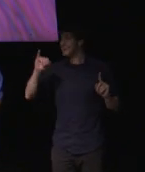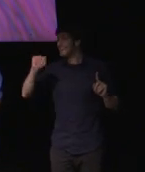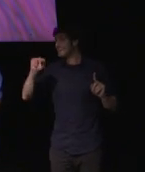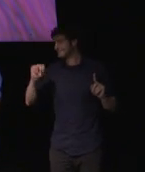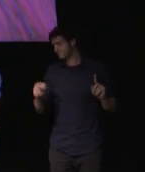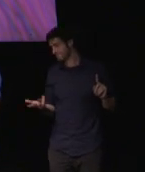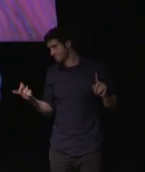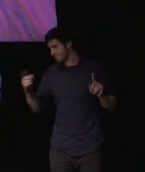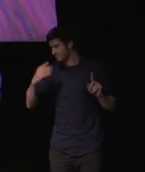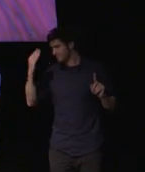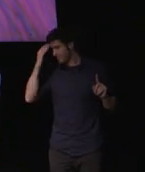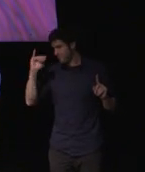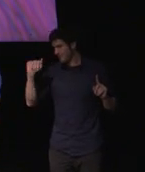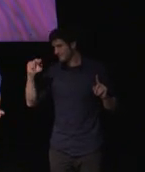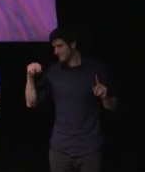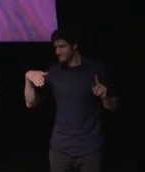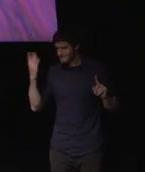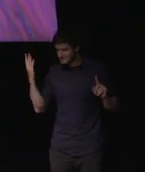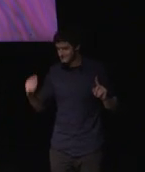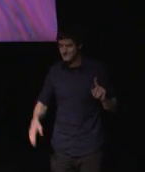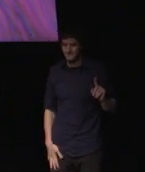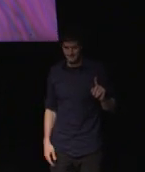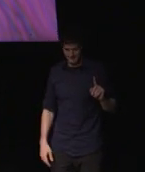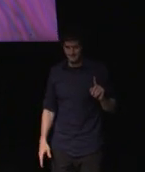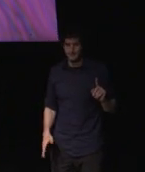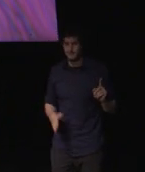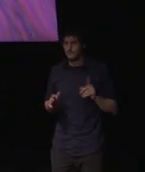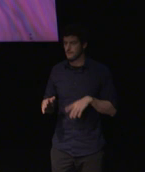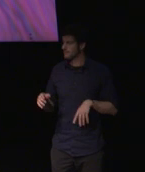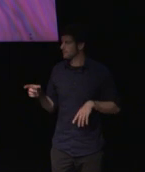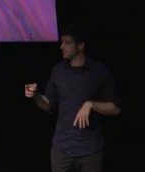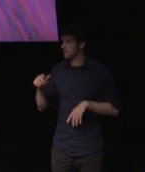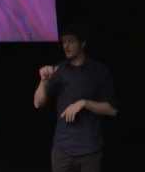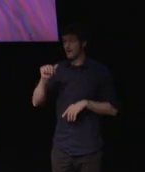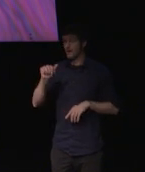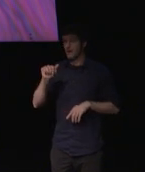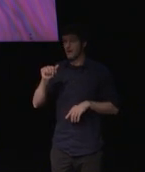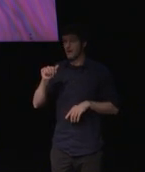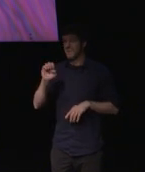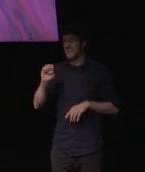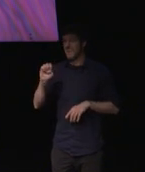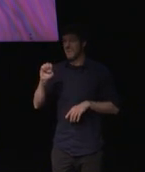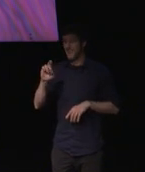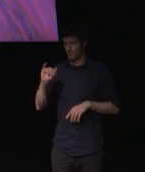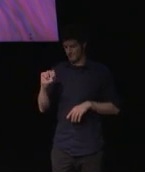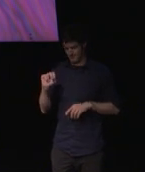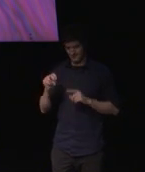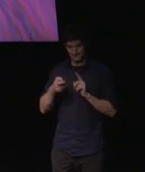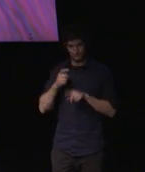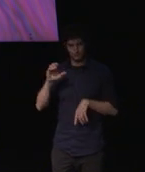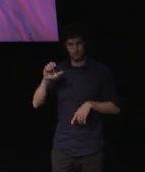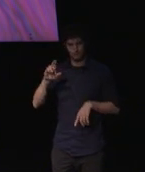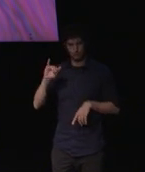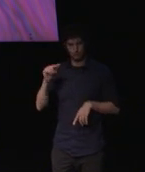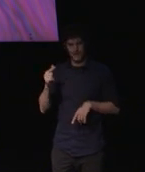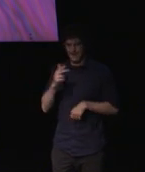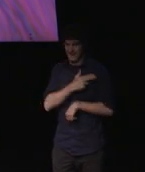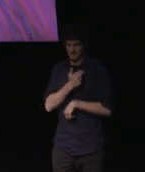know, that's really it. Aaron from Craig Hospital. She's right there. I made her sit up